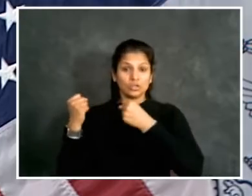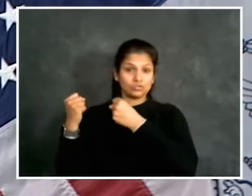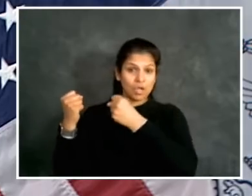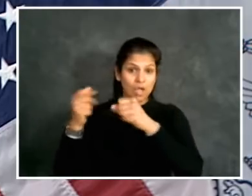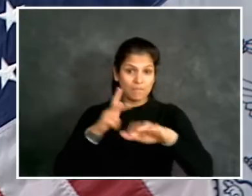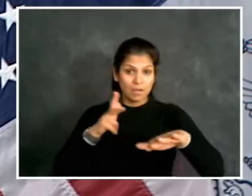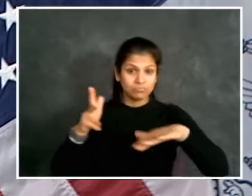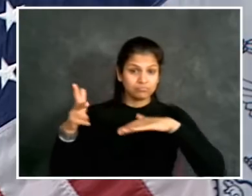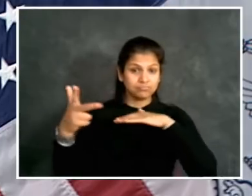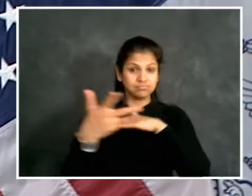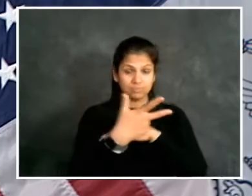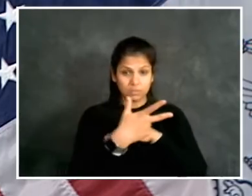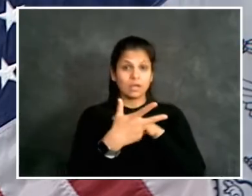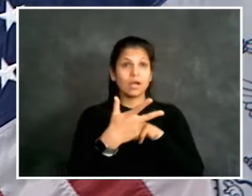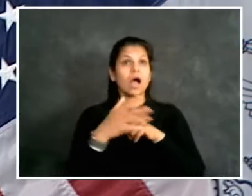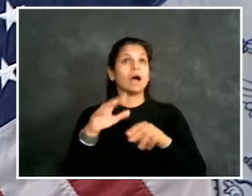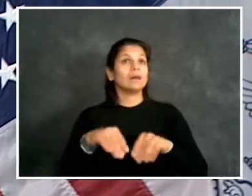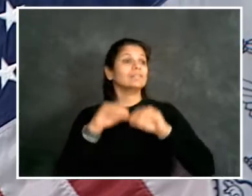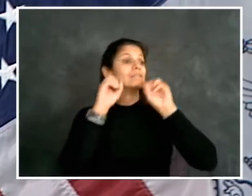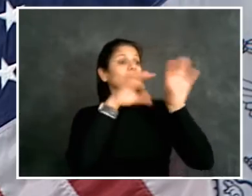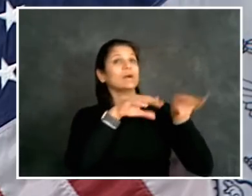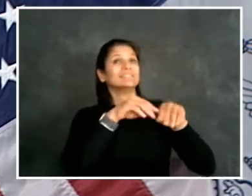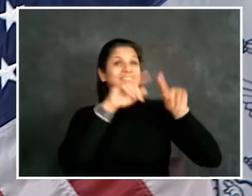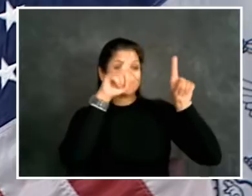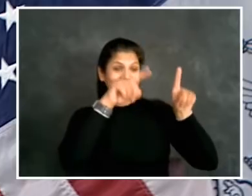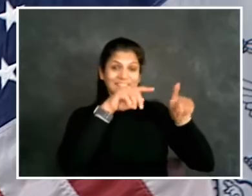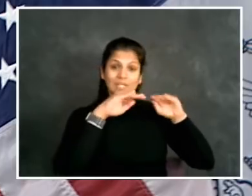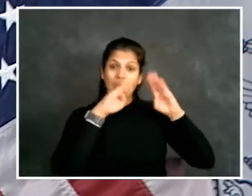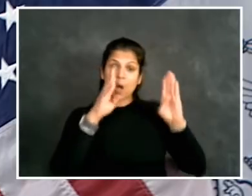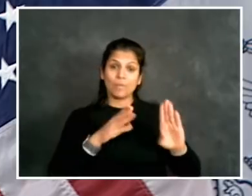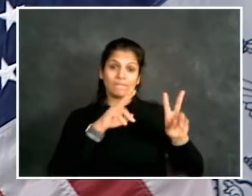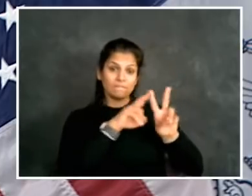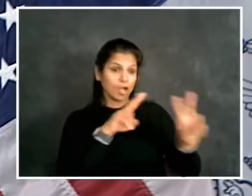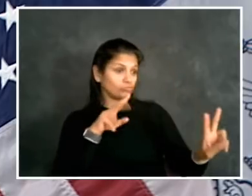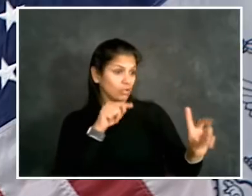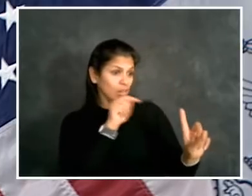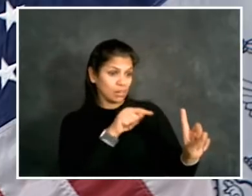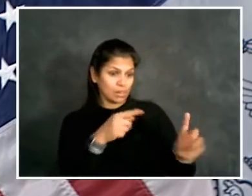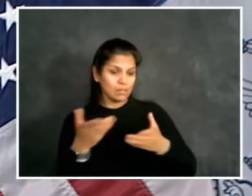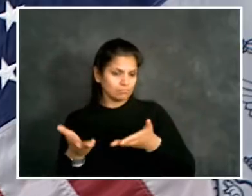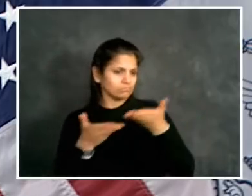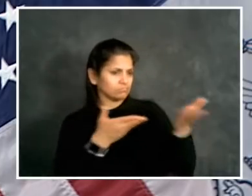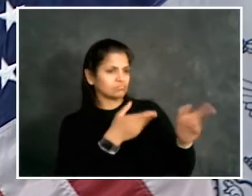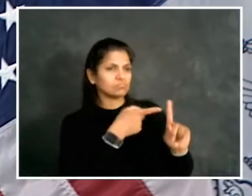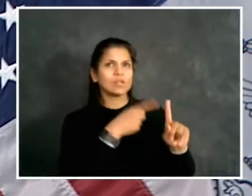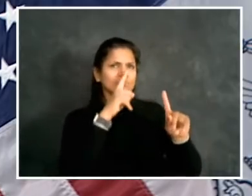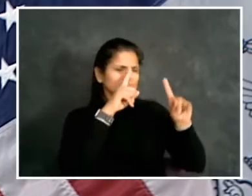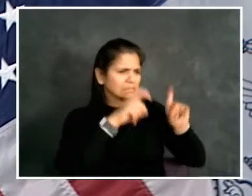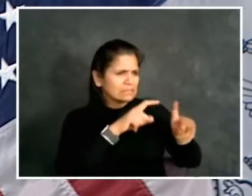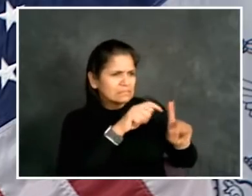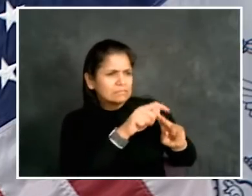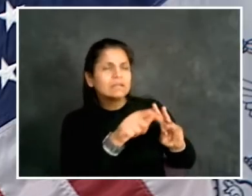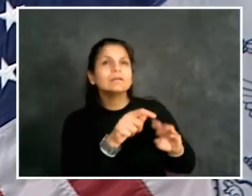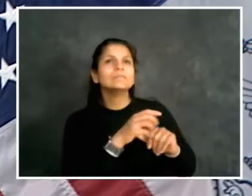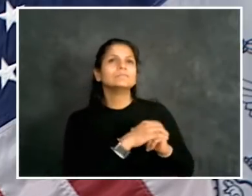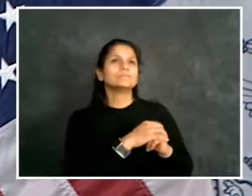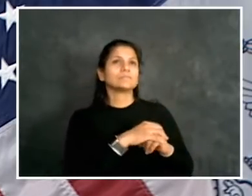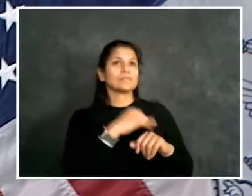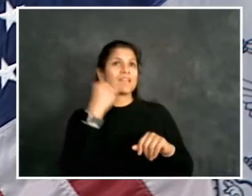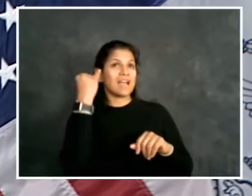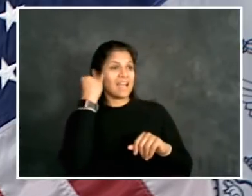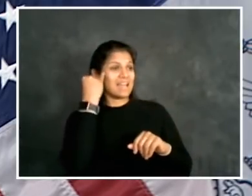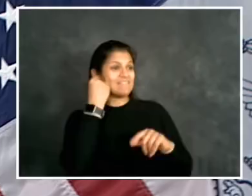and say, hey, can you please take these bodies off our hands, even though you already released them to us?